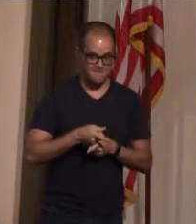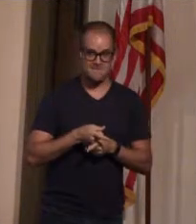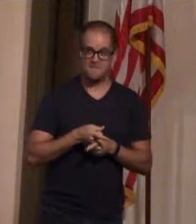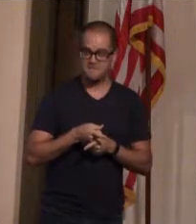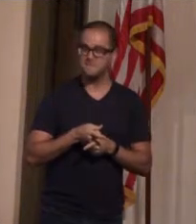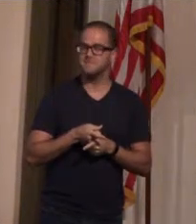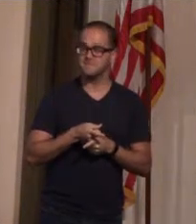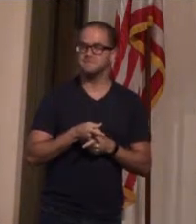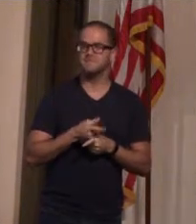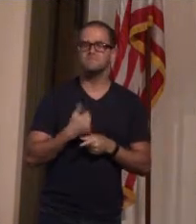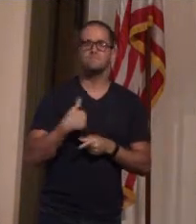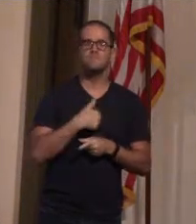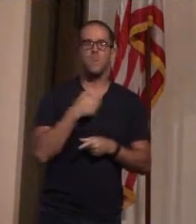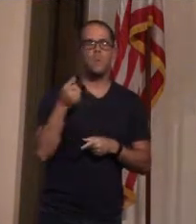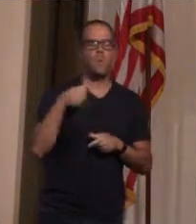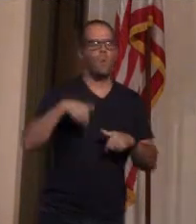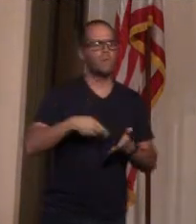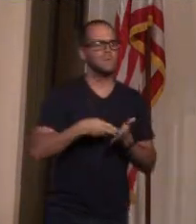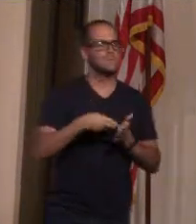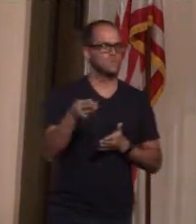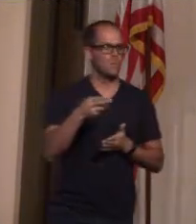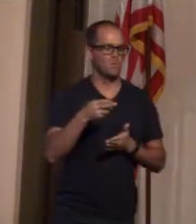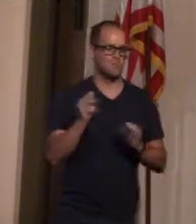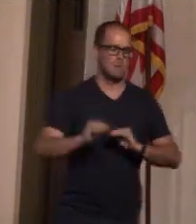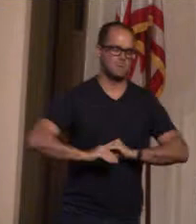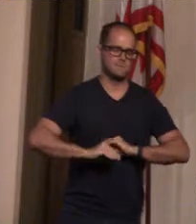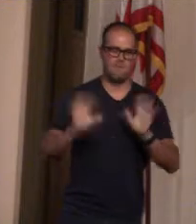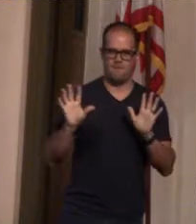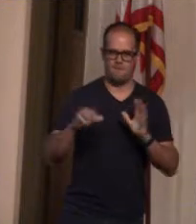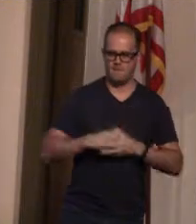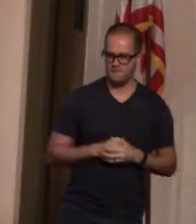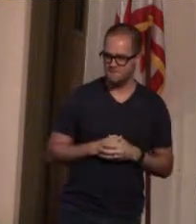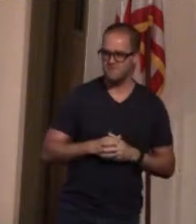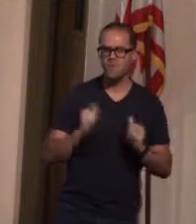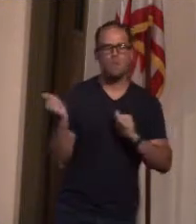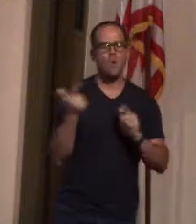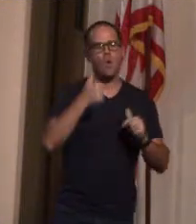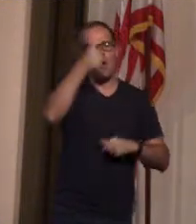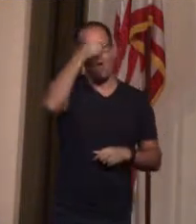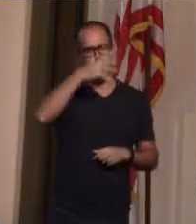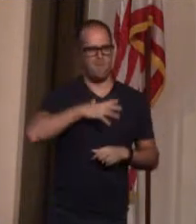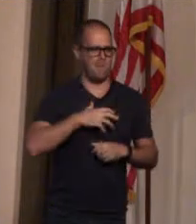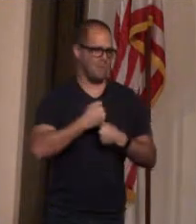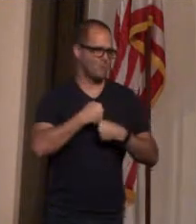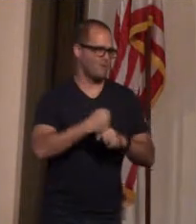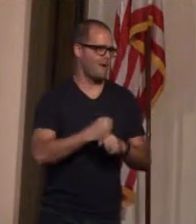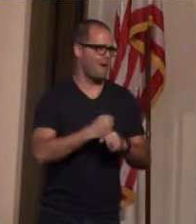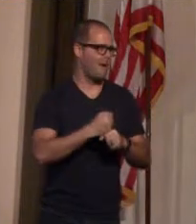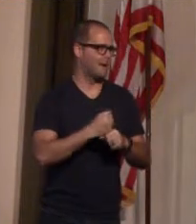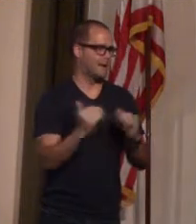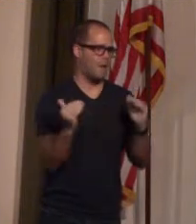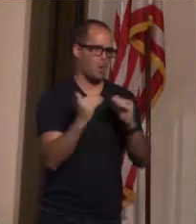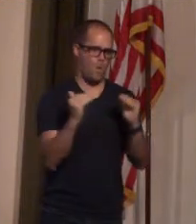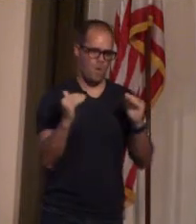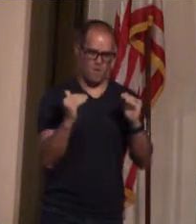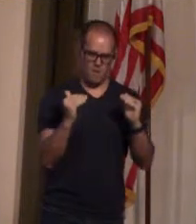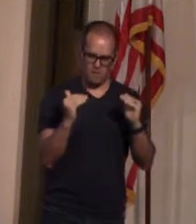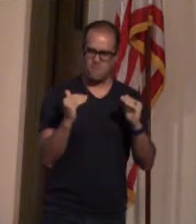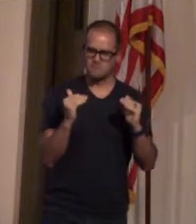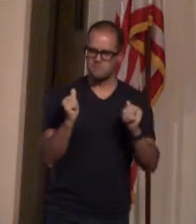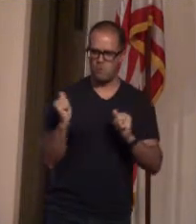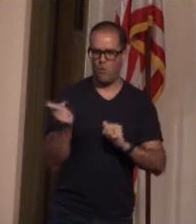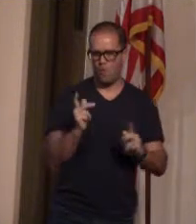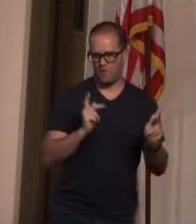to wander my way back. This is Independence Day weekend, isn't it?